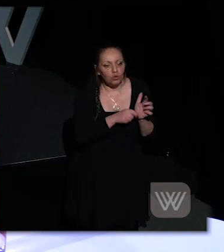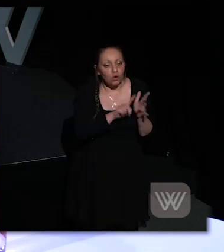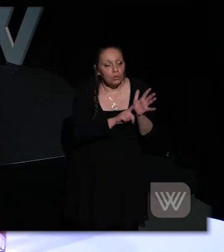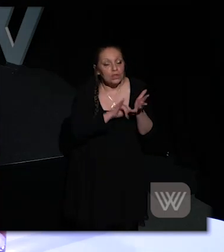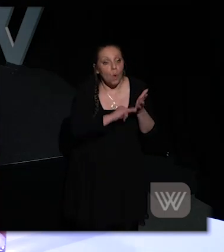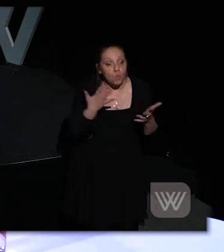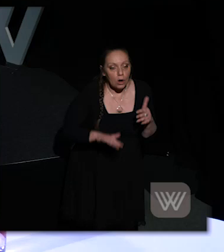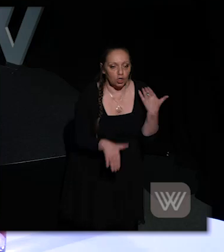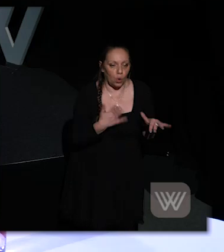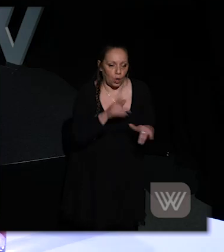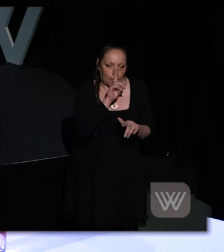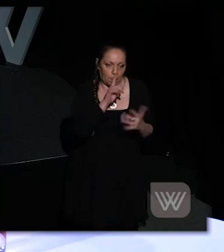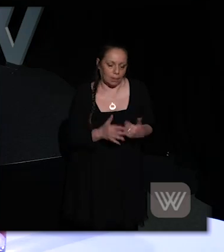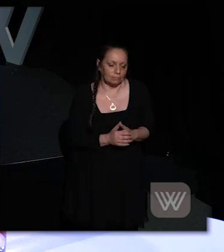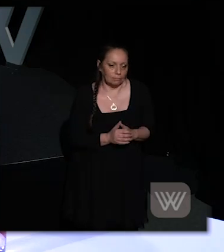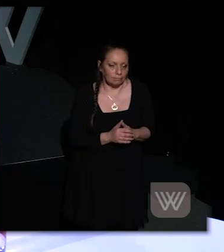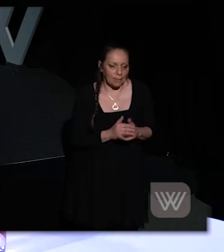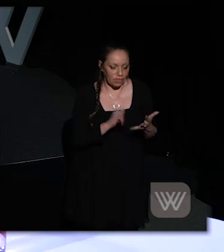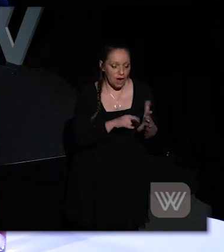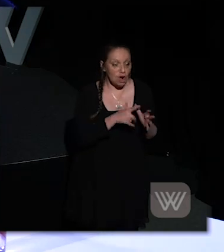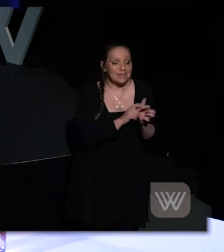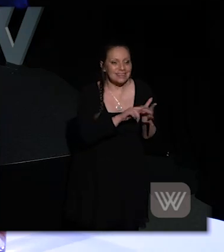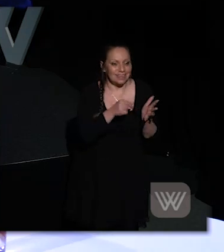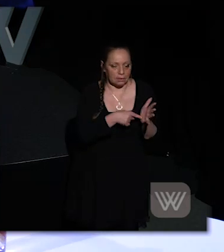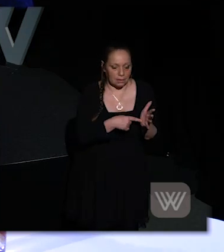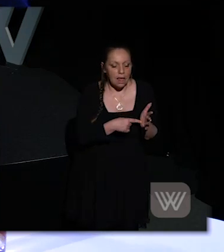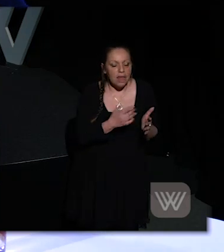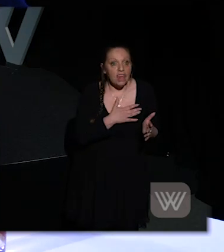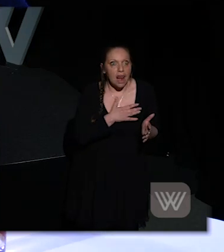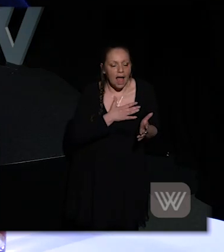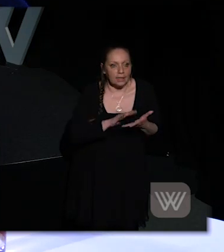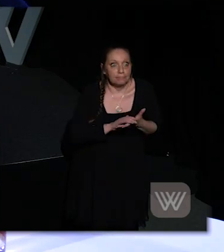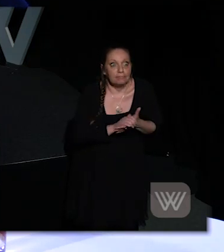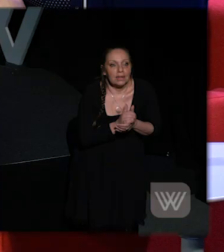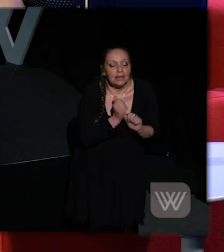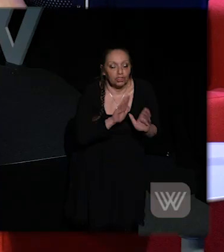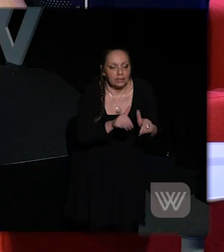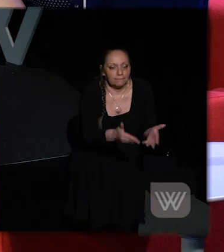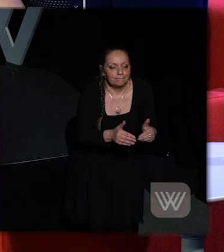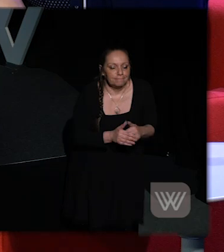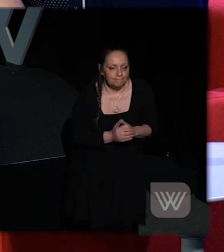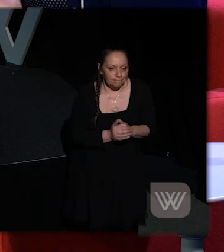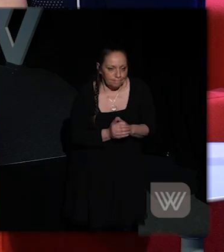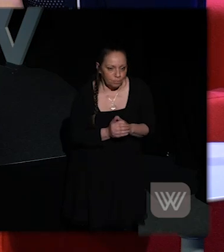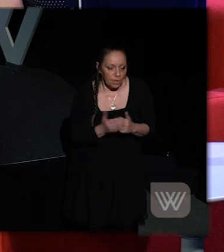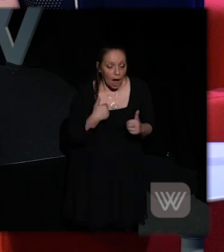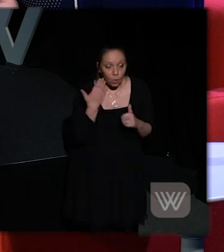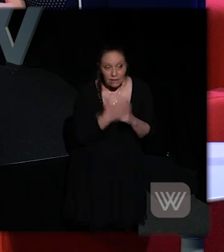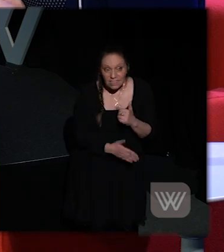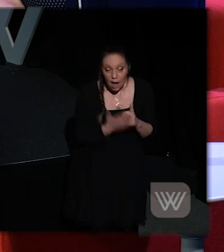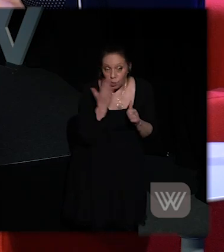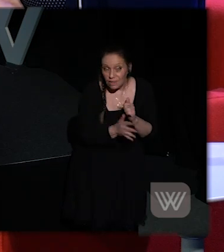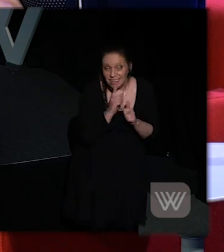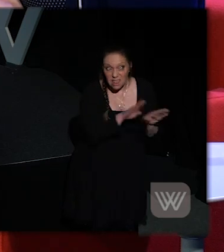all say, yeah, sure, I'm a sadist. I like it. I take pleasure in it. But I would never say they're all the same, and I would never say they're